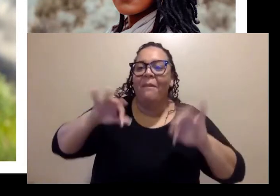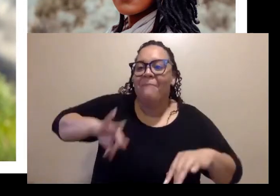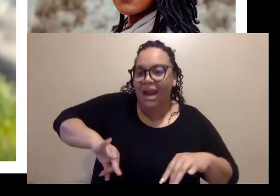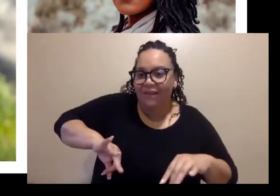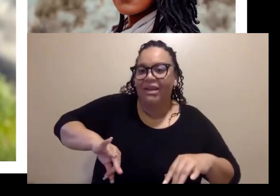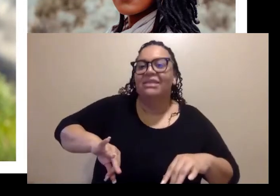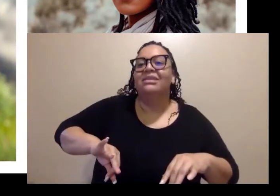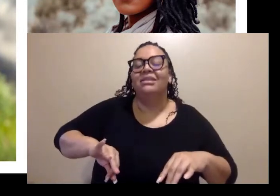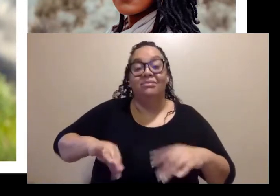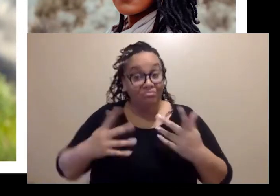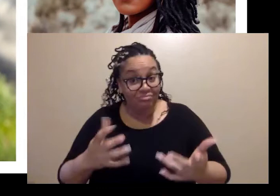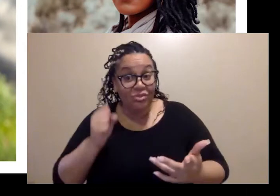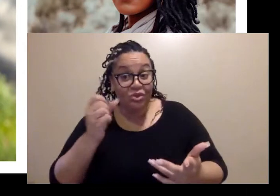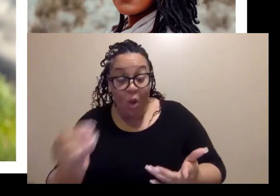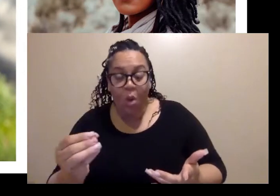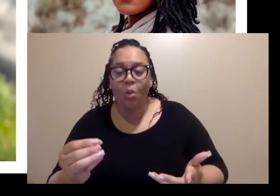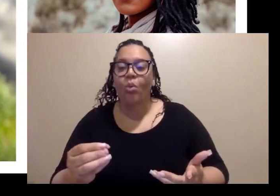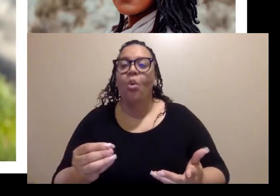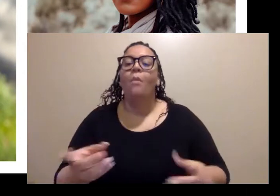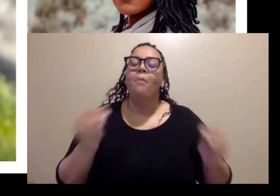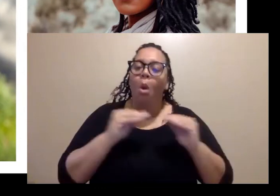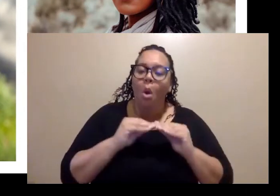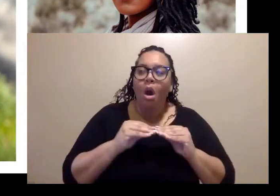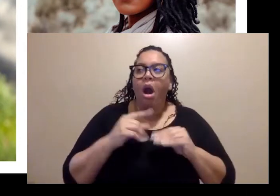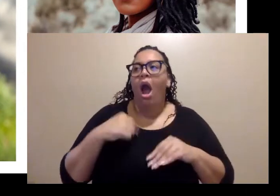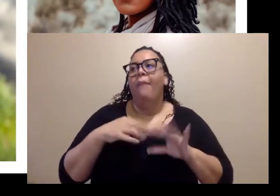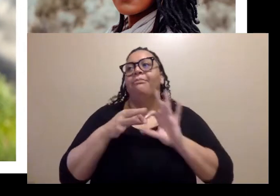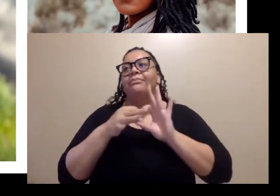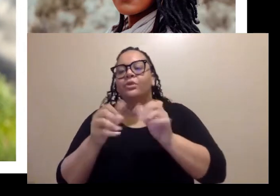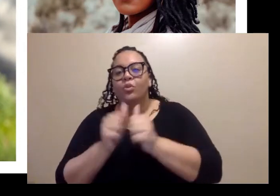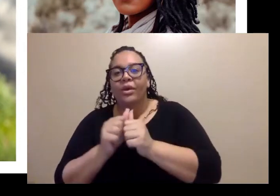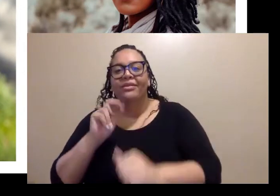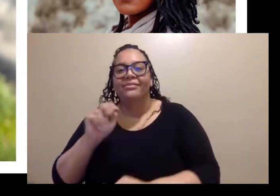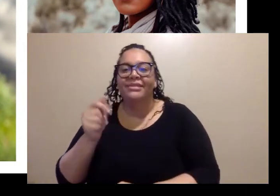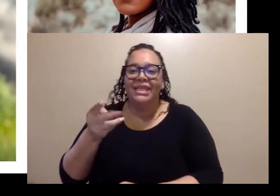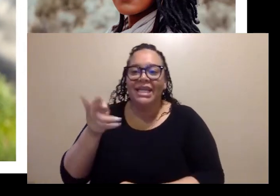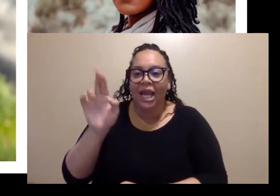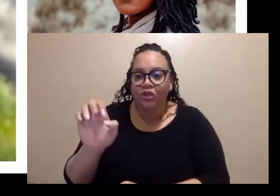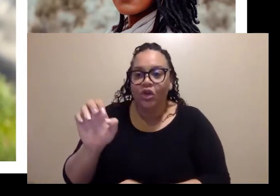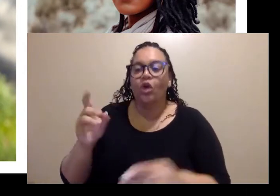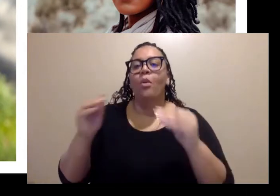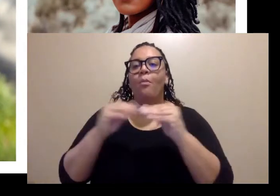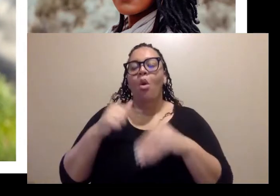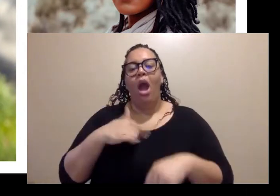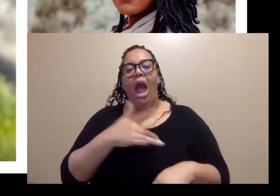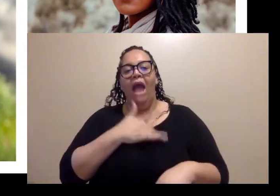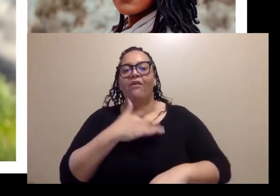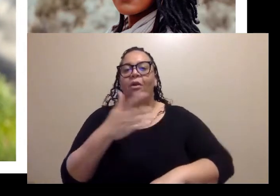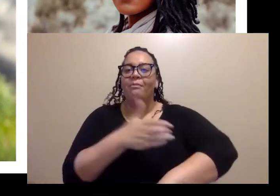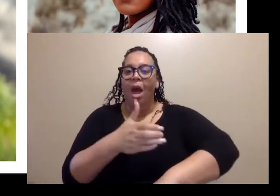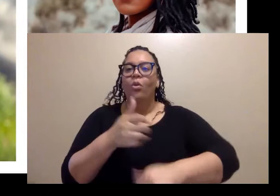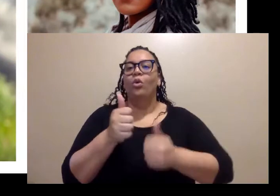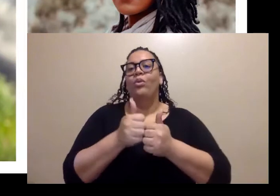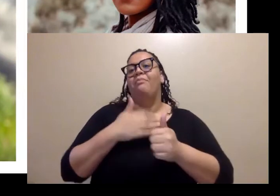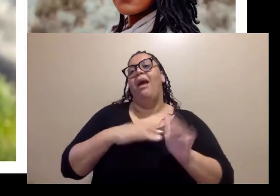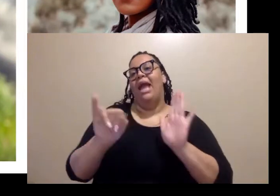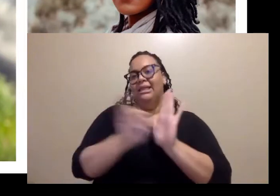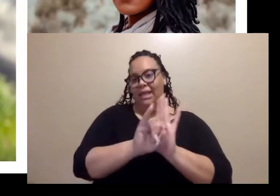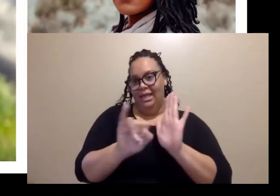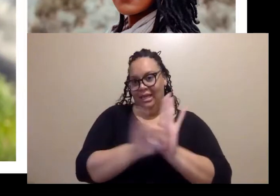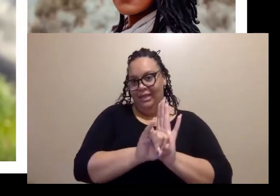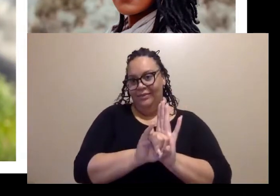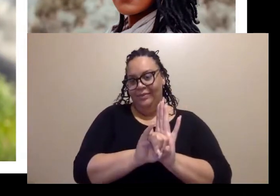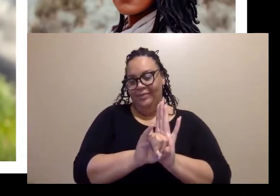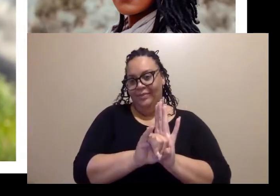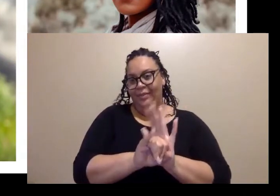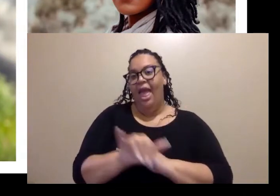But more and more, what I realize is the more that I am connected to nature, the more I feel empowered in my identity development, which is